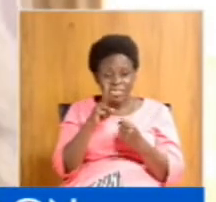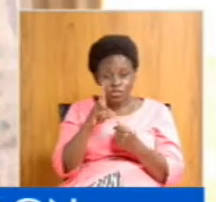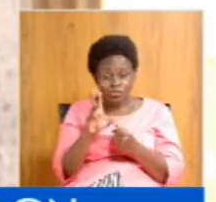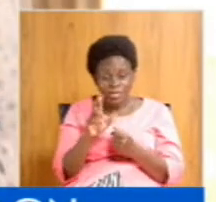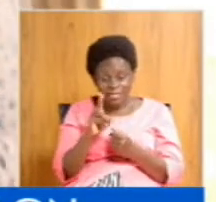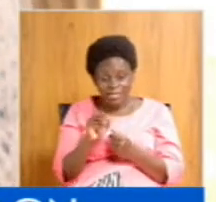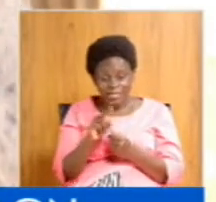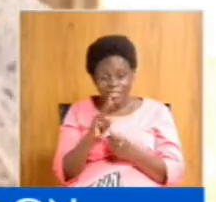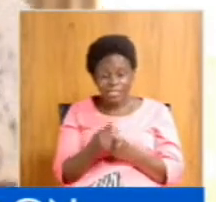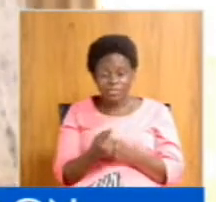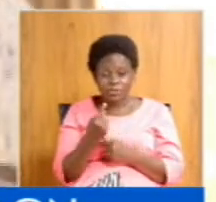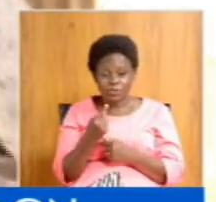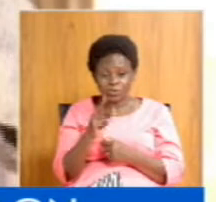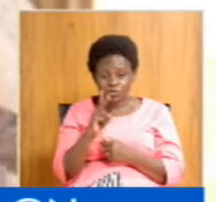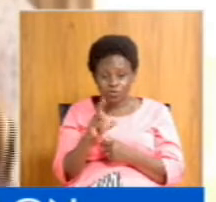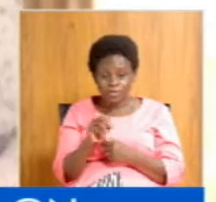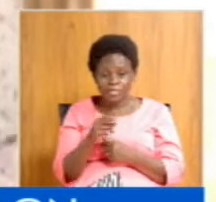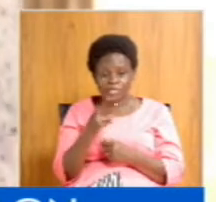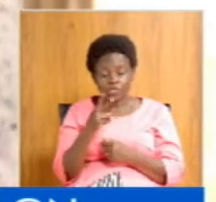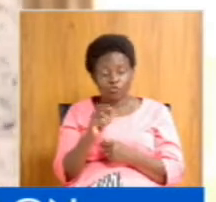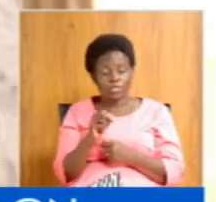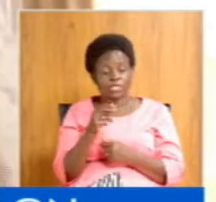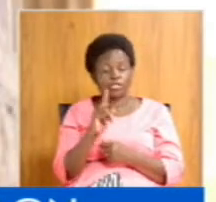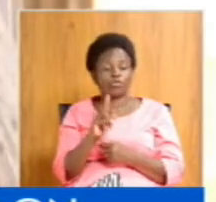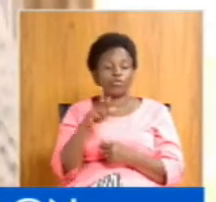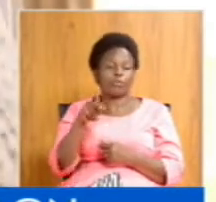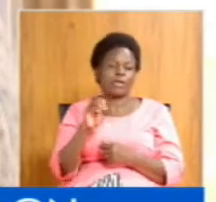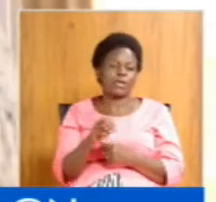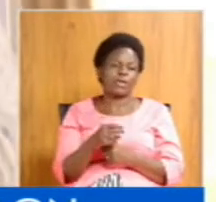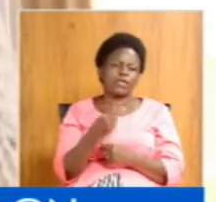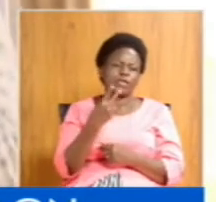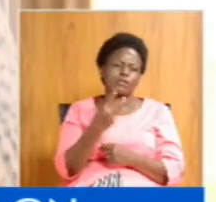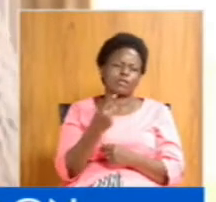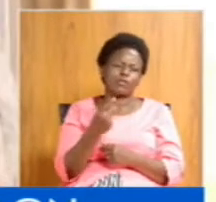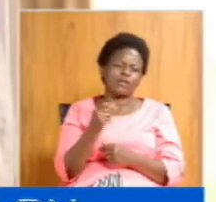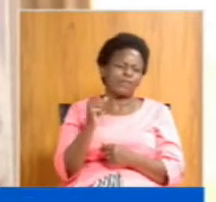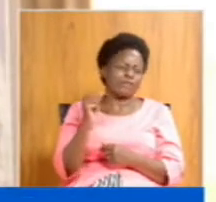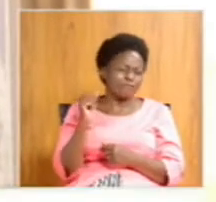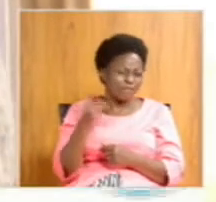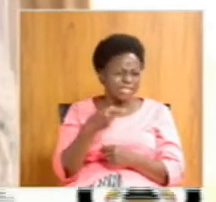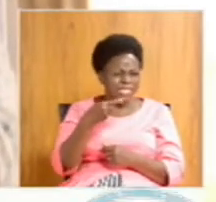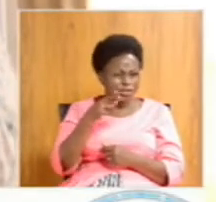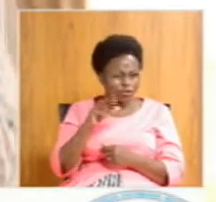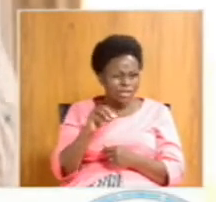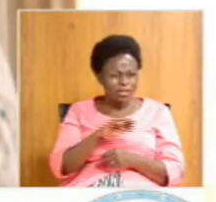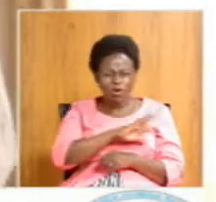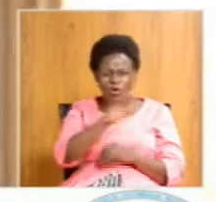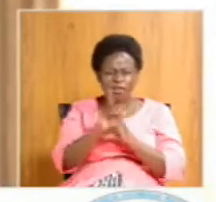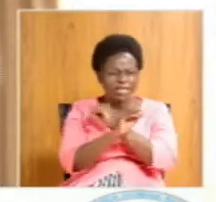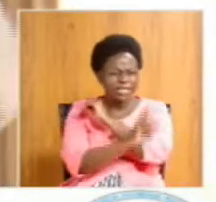UPE, 21 first-graders, a whole district like Soroti,